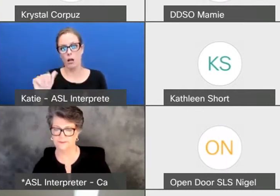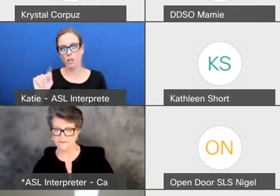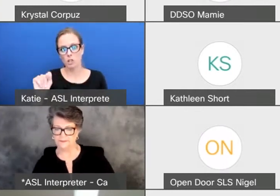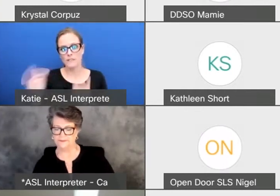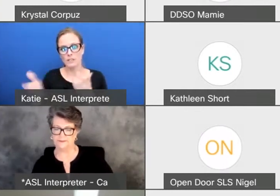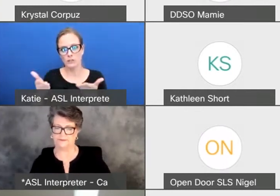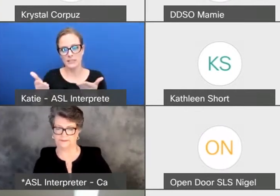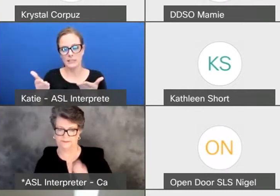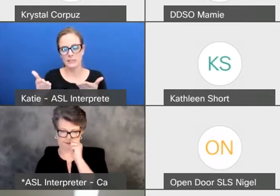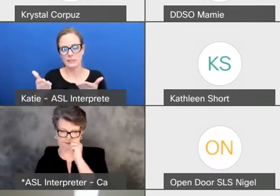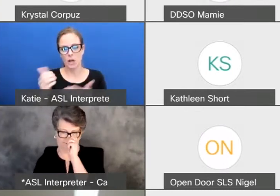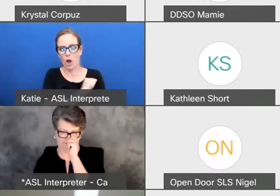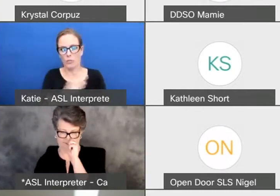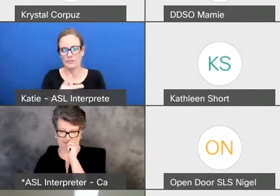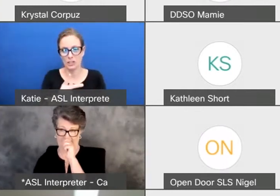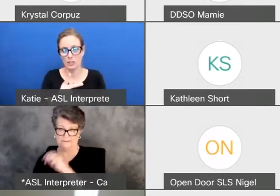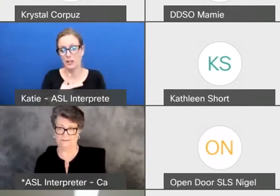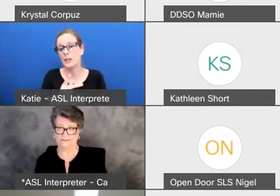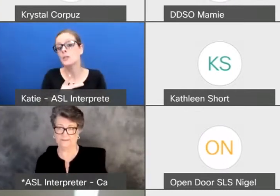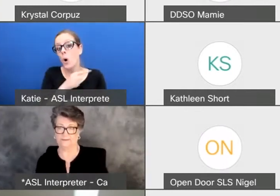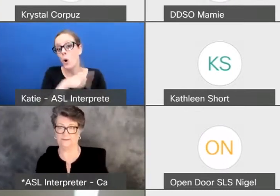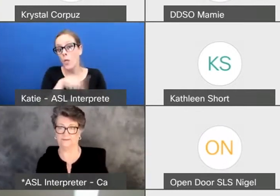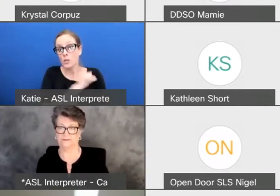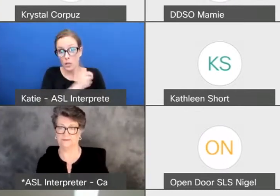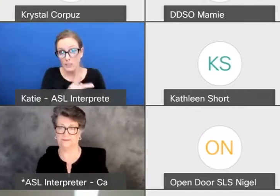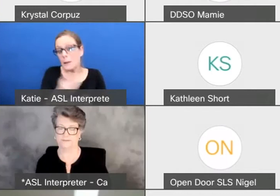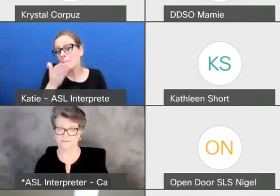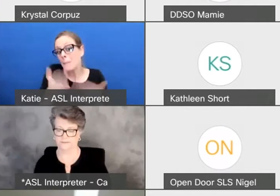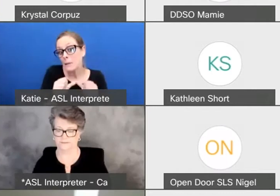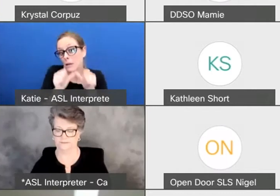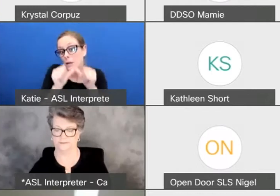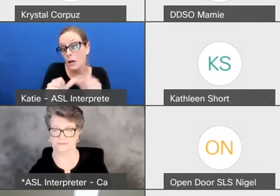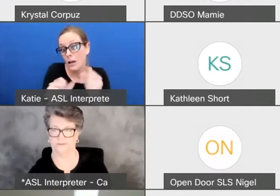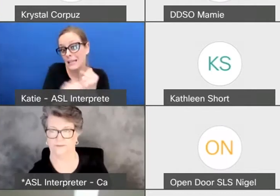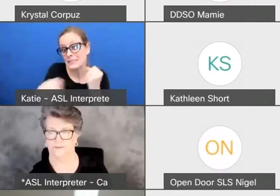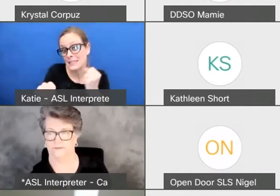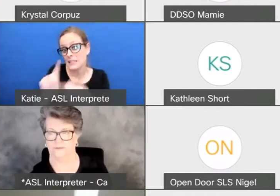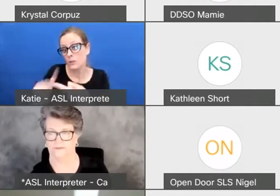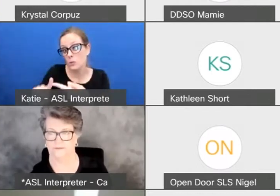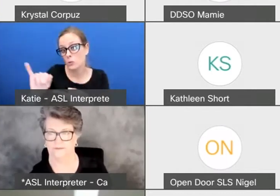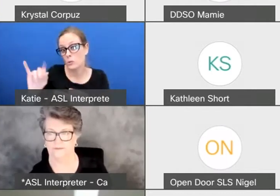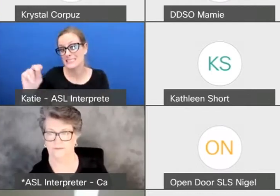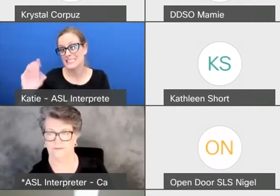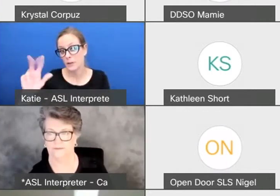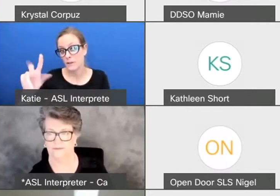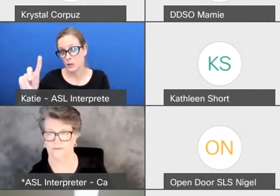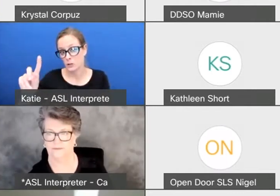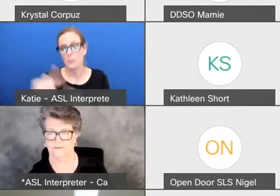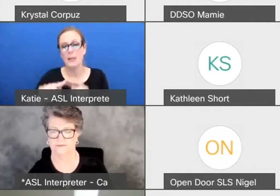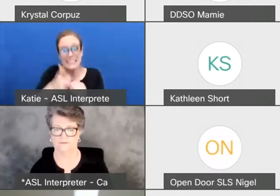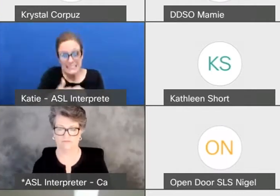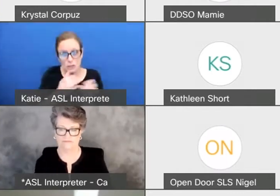authorizations may be continued and extended through December 31st, but every planning team will